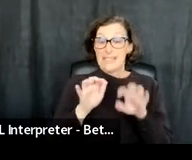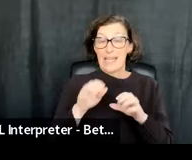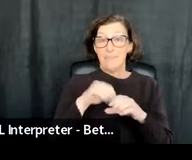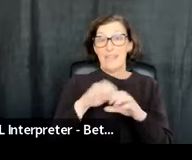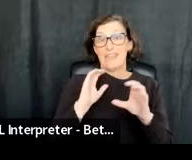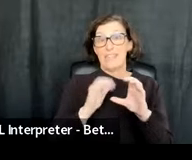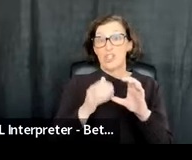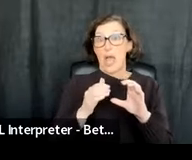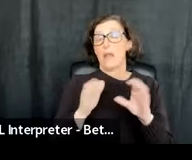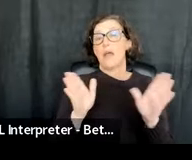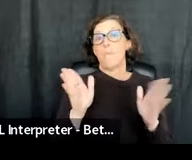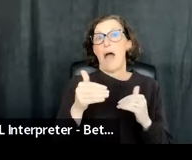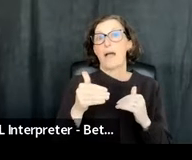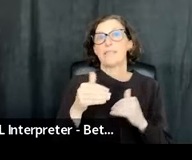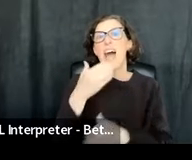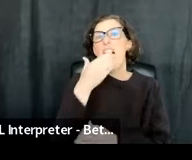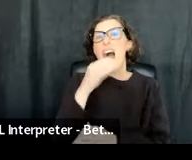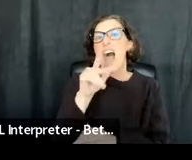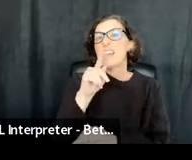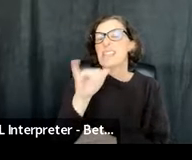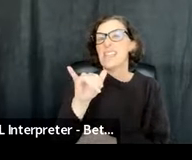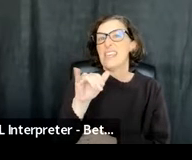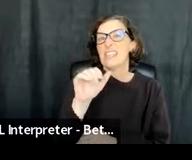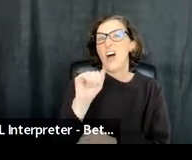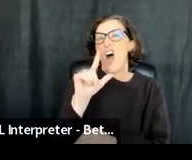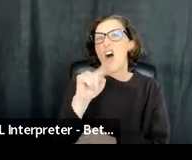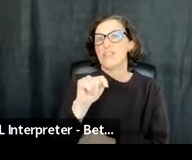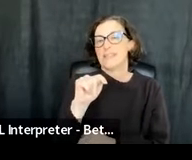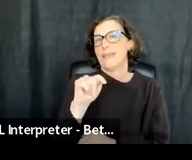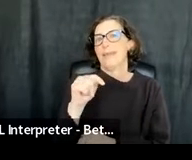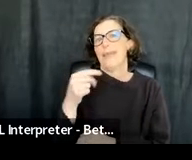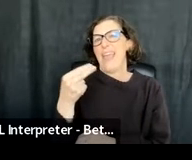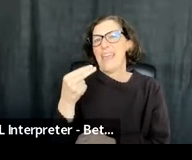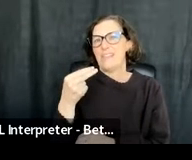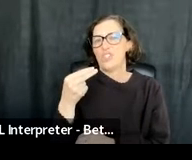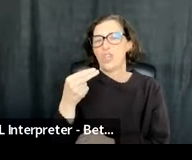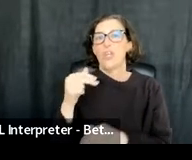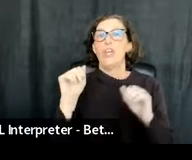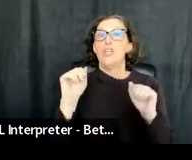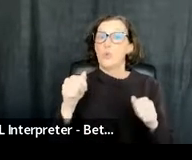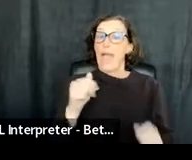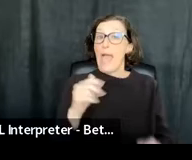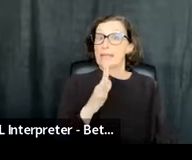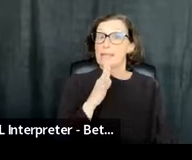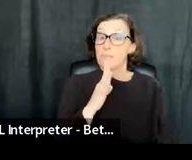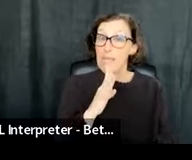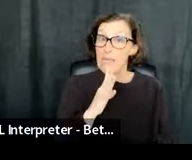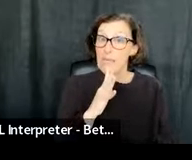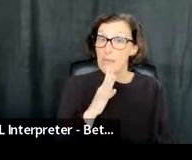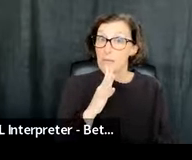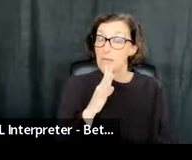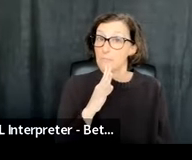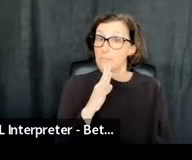is Alt-H. You can unmute or mute yourself with Alt-A, or you can just hold the space bar while you're